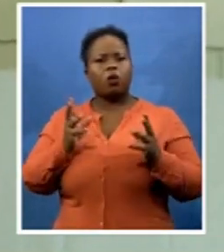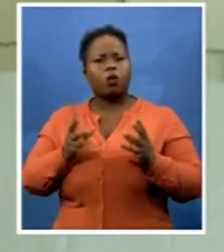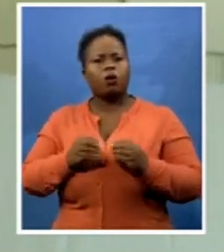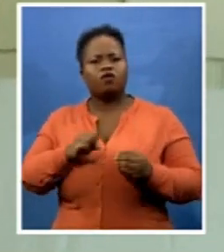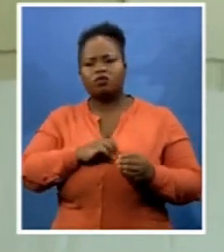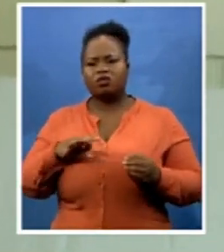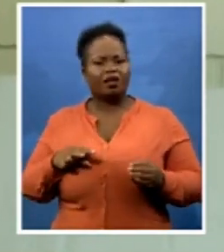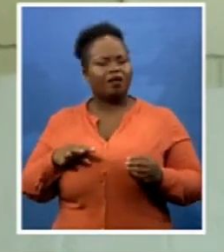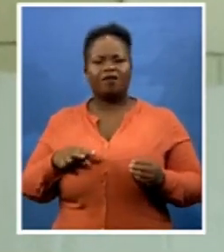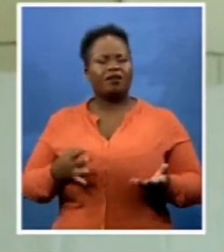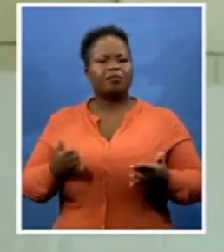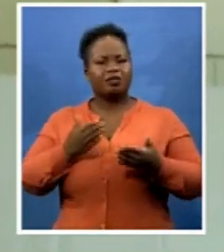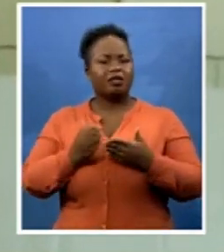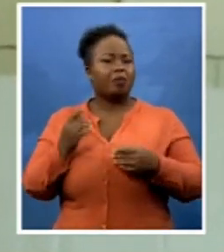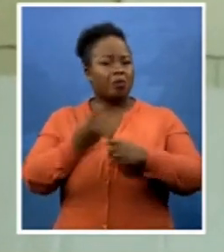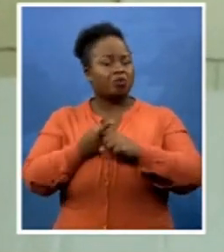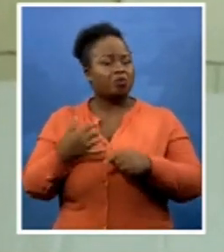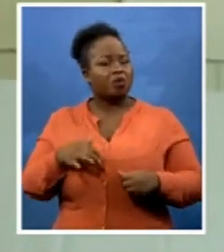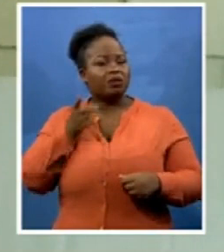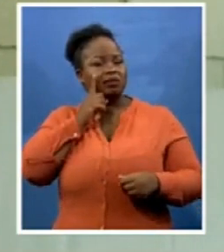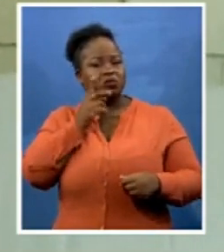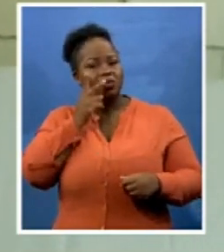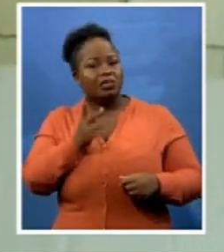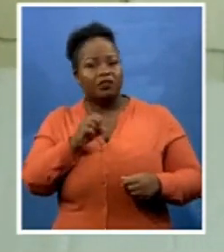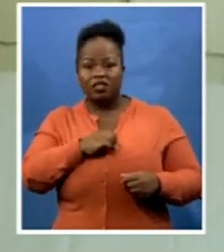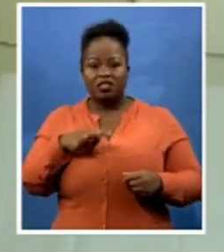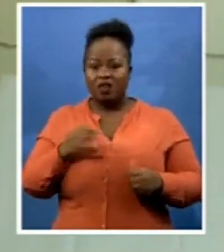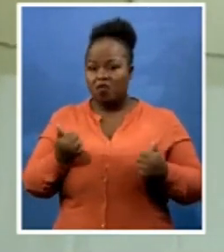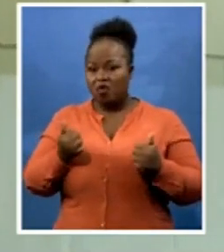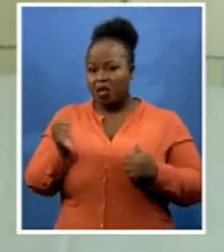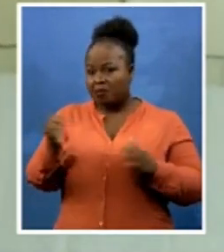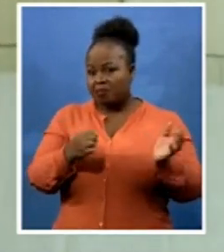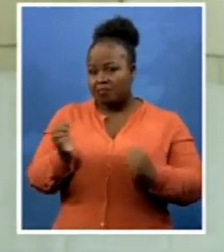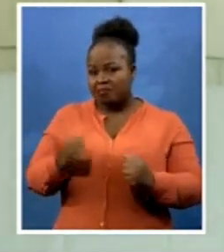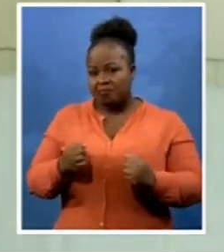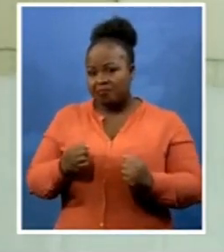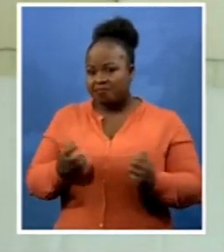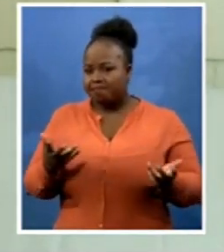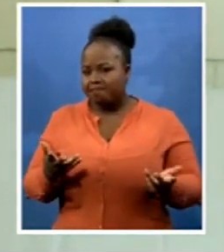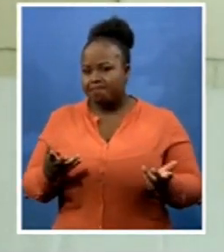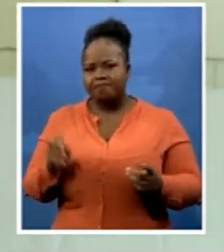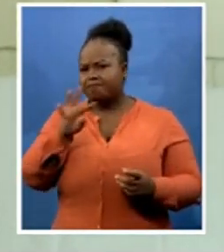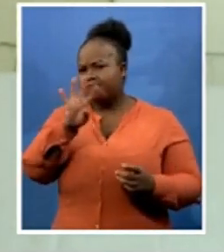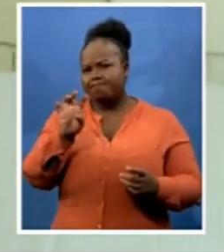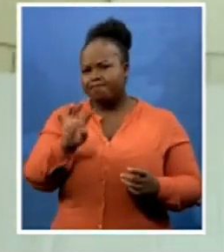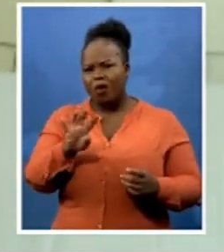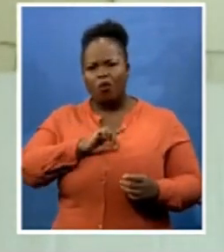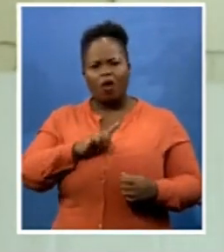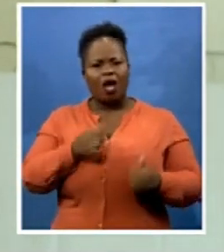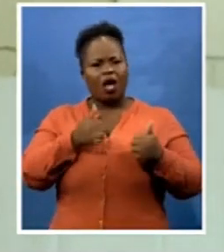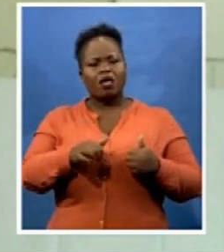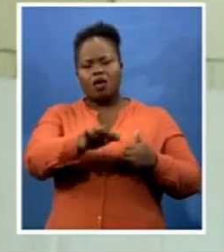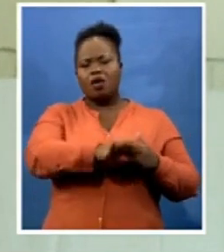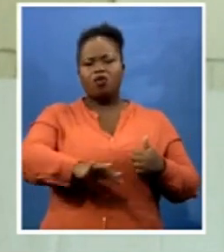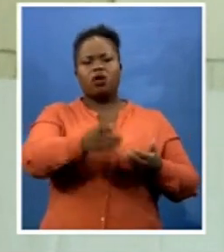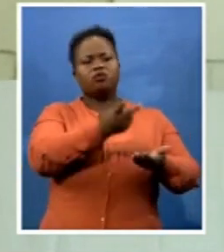these staff been called up already? Do we have enough personnel? It's all good and well to have field stations which can host 3,100 beds, but do